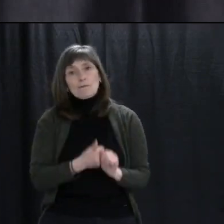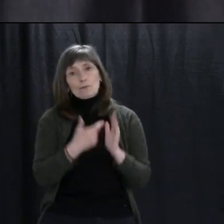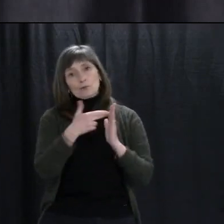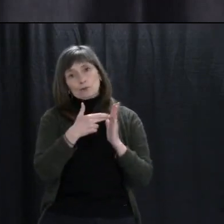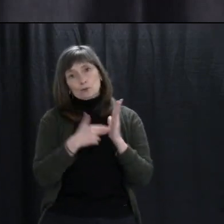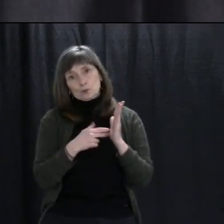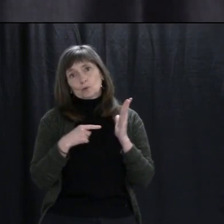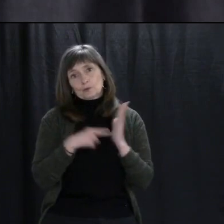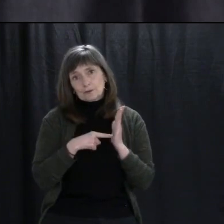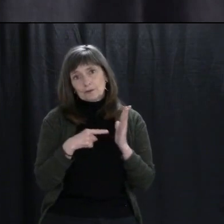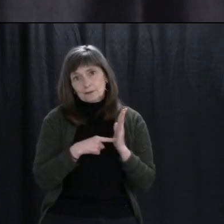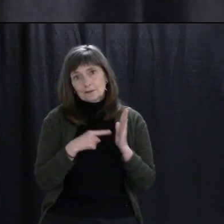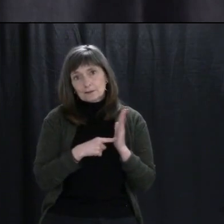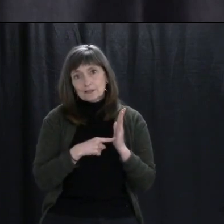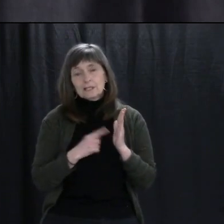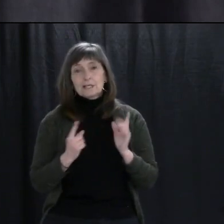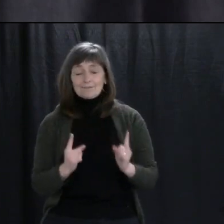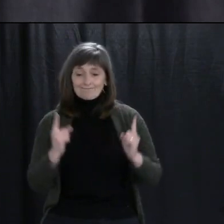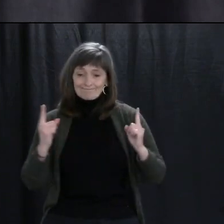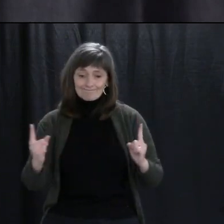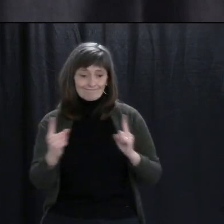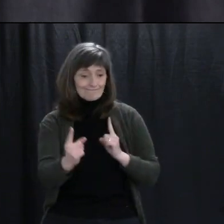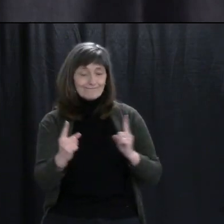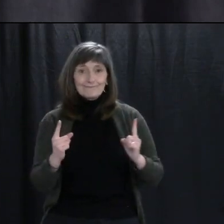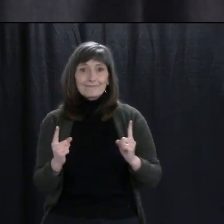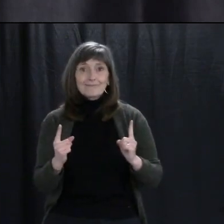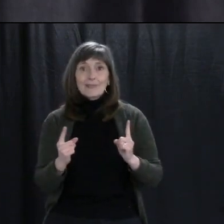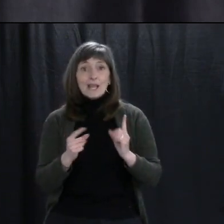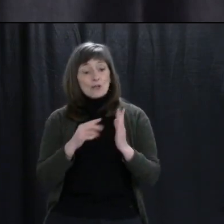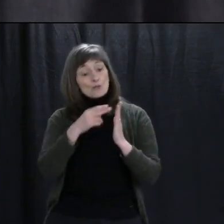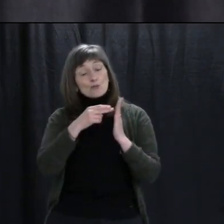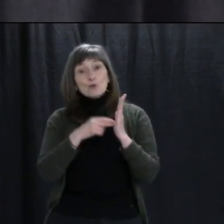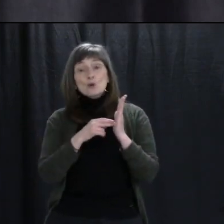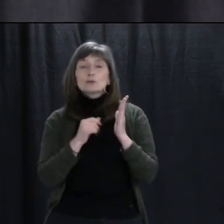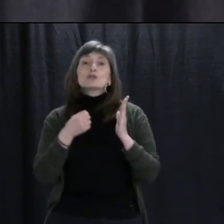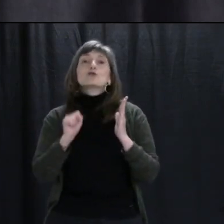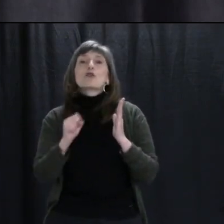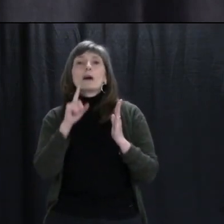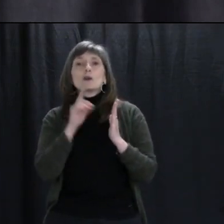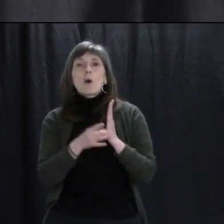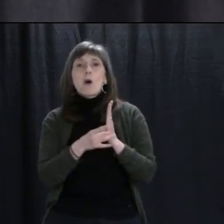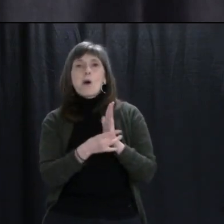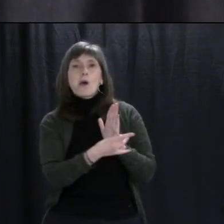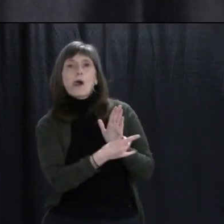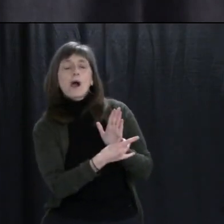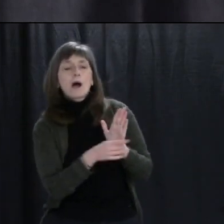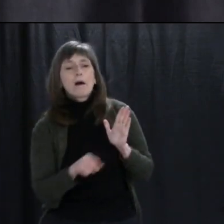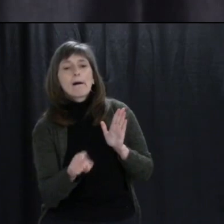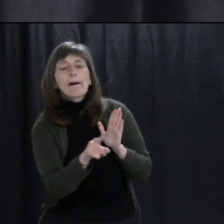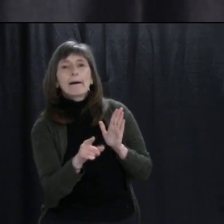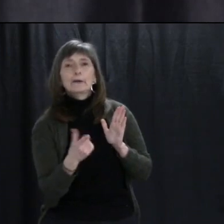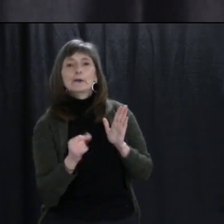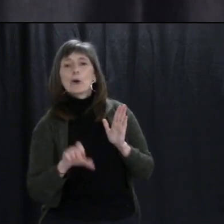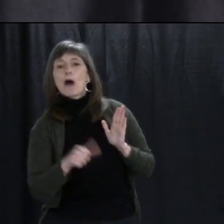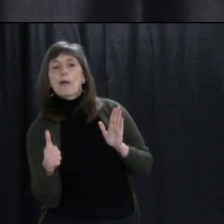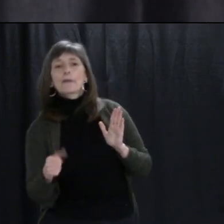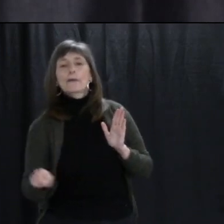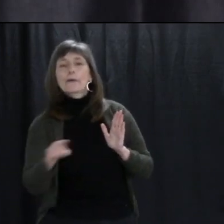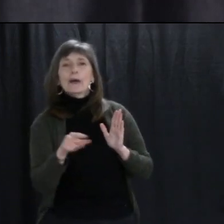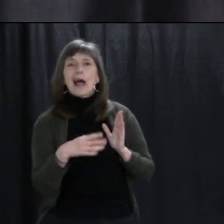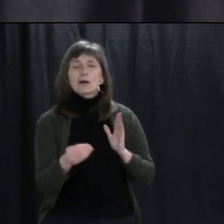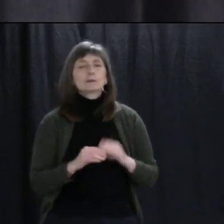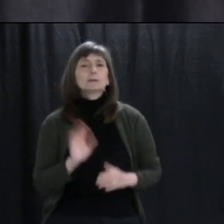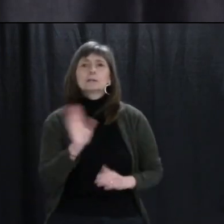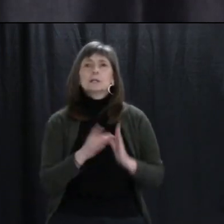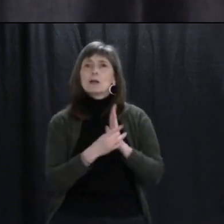concentrate on physical distancing and stop looking for loopholes that can make you return to normal quicker. Doing that